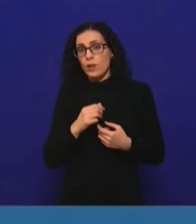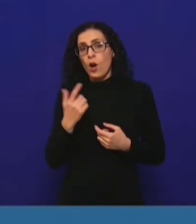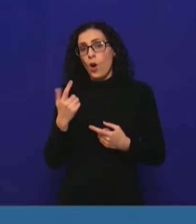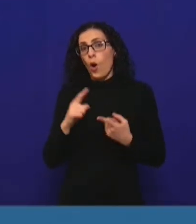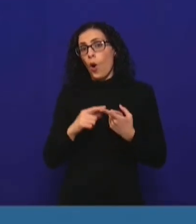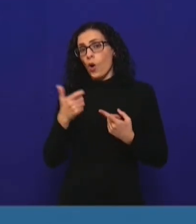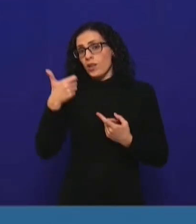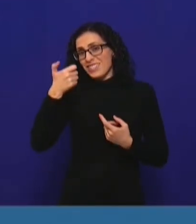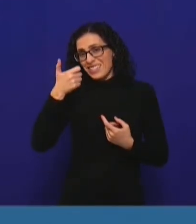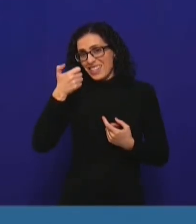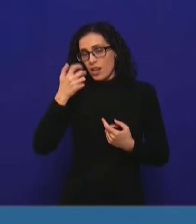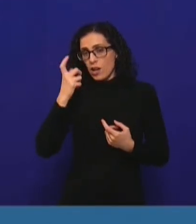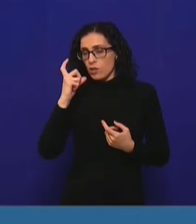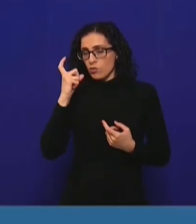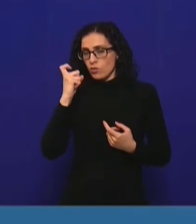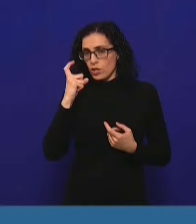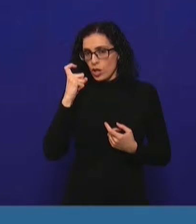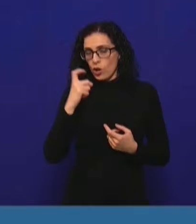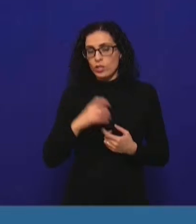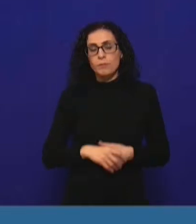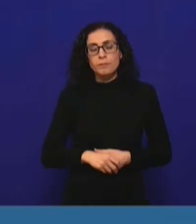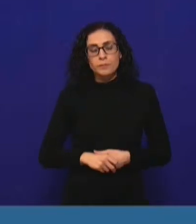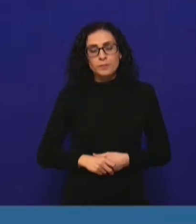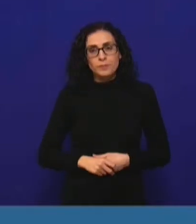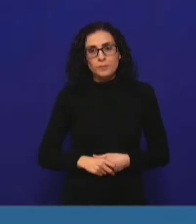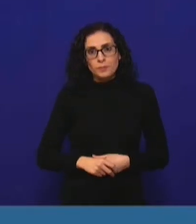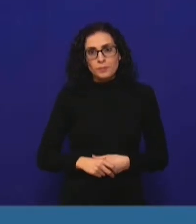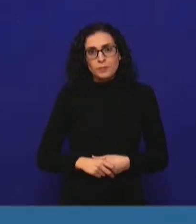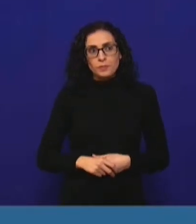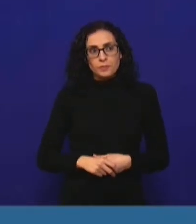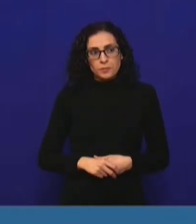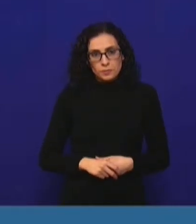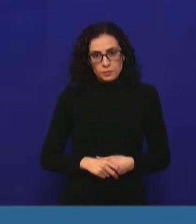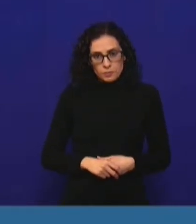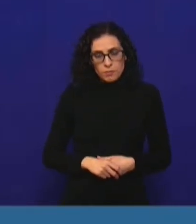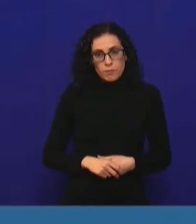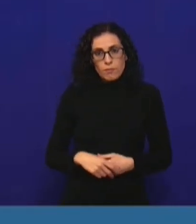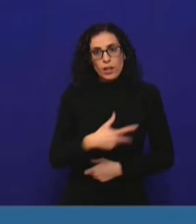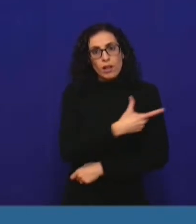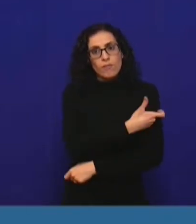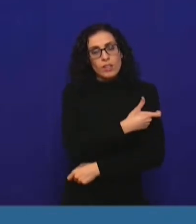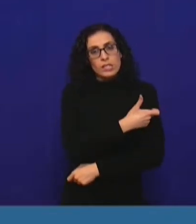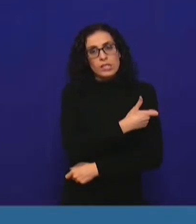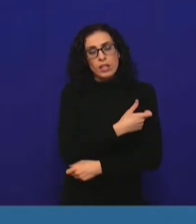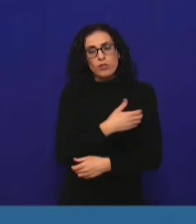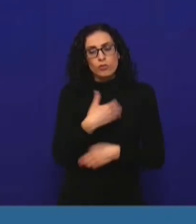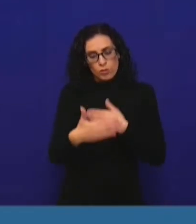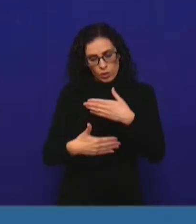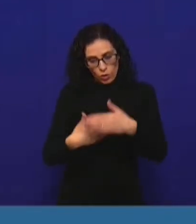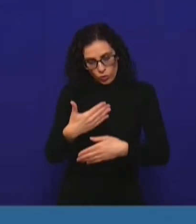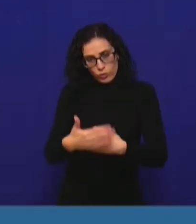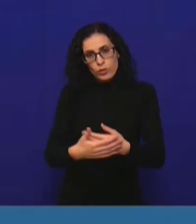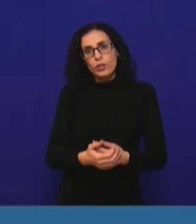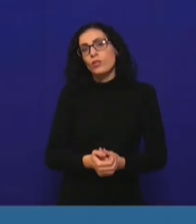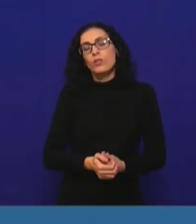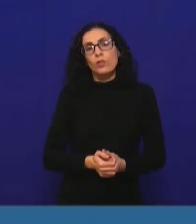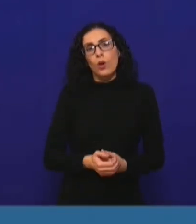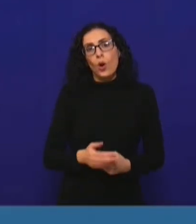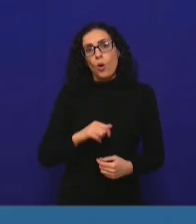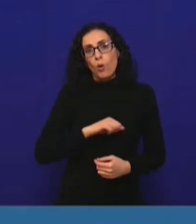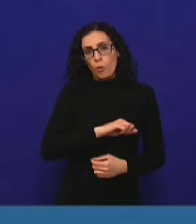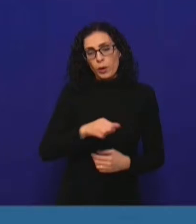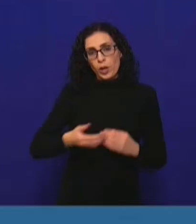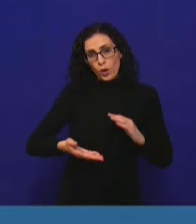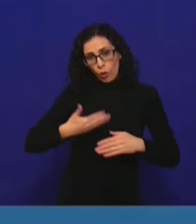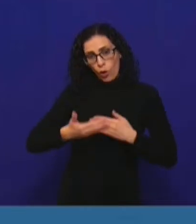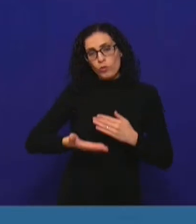asthmatics and or on steroids. The vaccination campaign is ongoing, whereby we have increased the